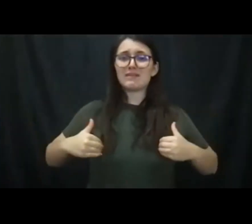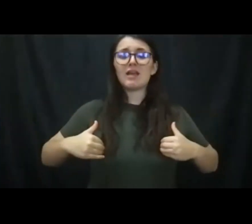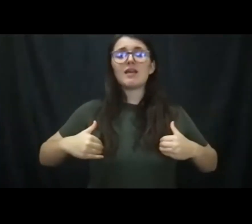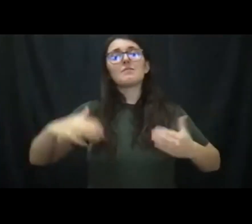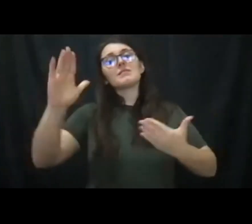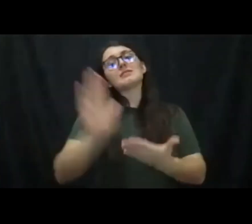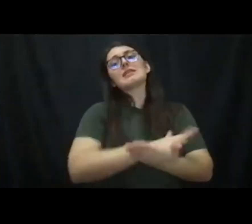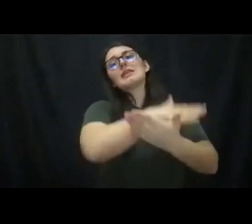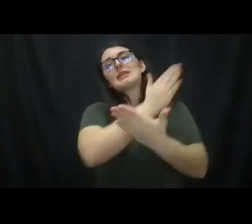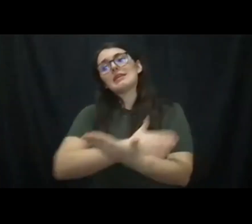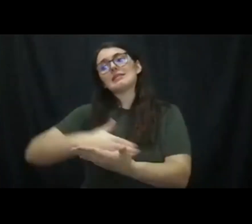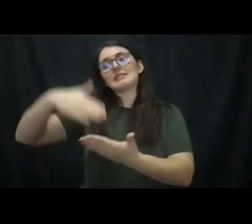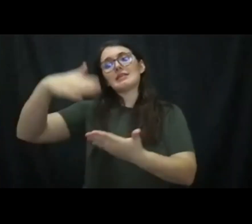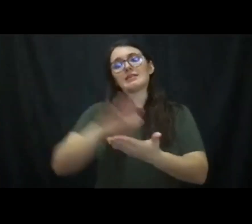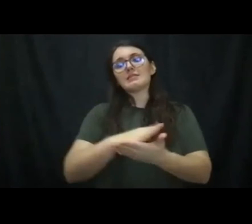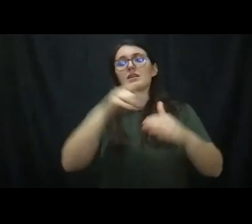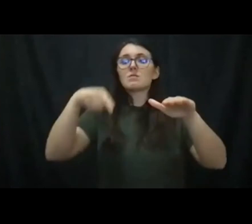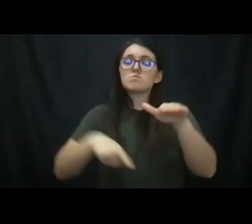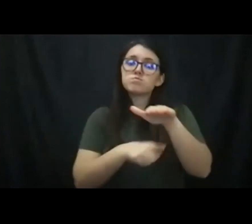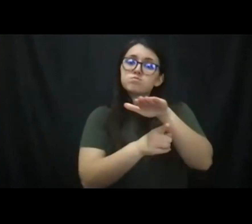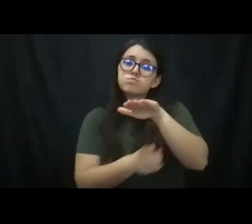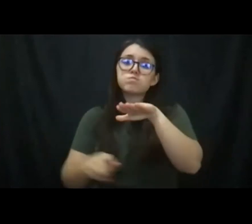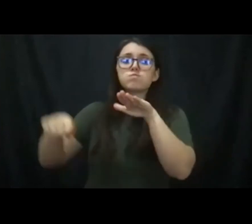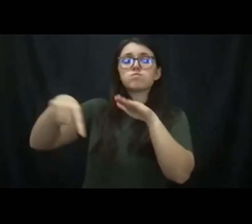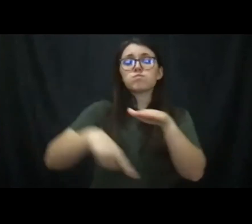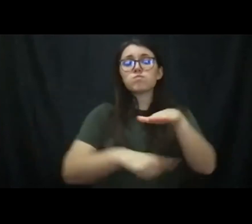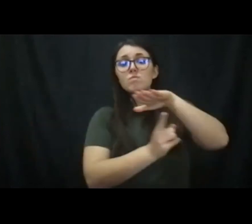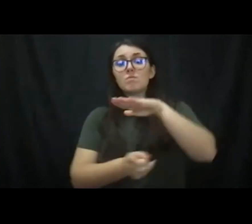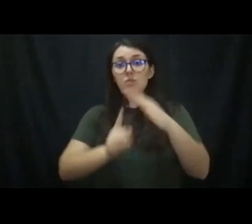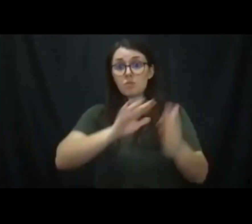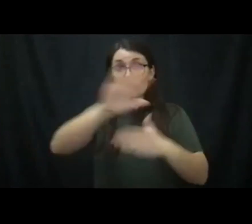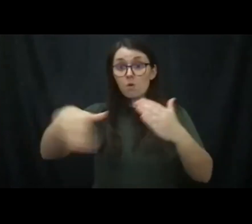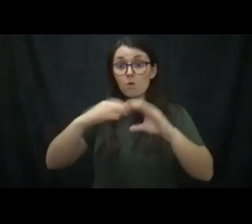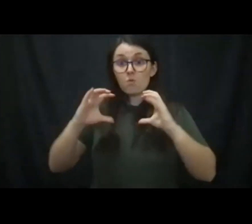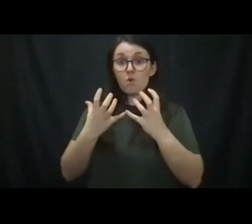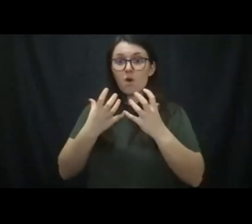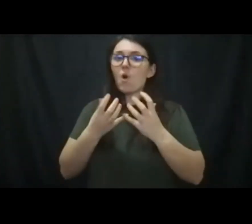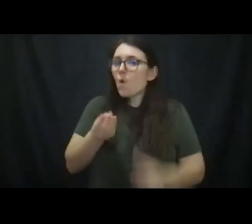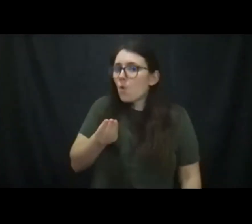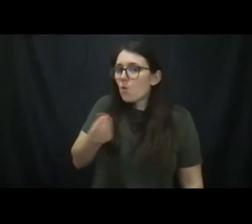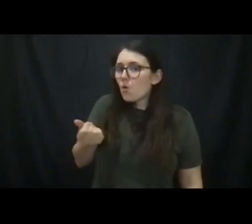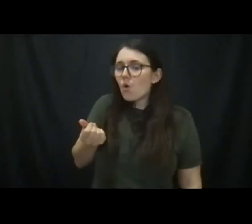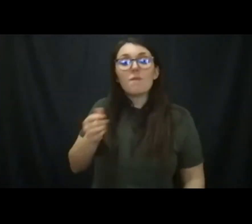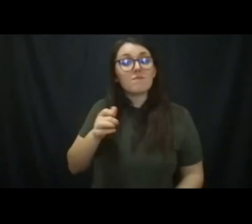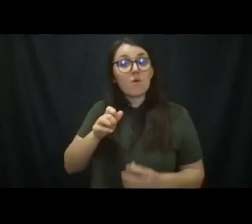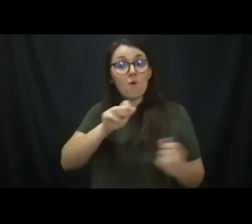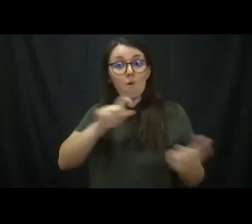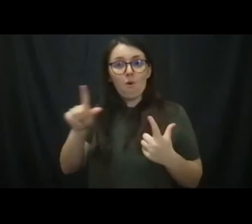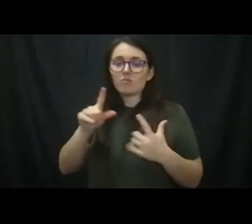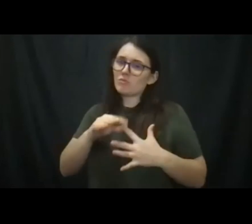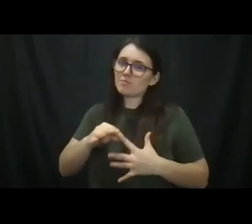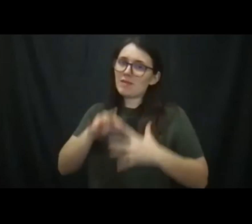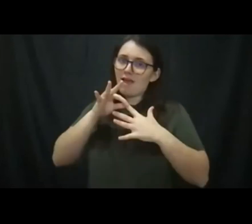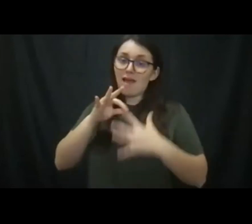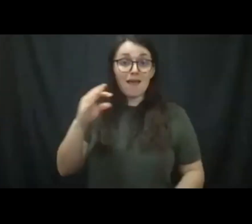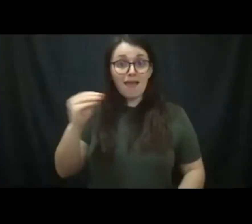other underwater. In the whole world, there are very few of them, so each one is quite special. And they are intelligent.